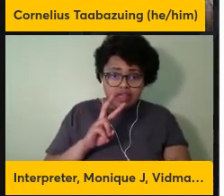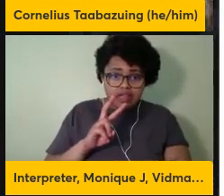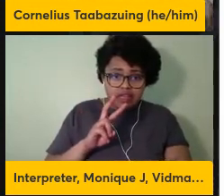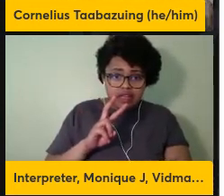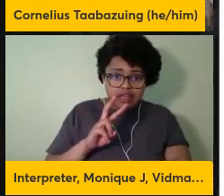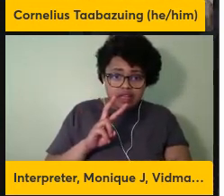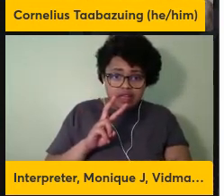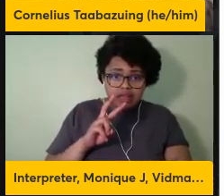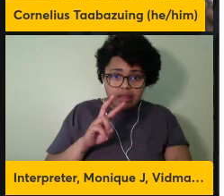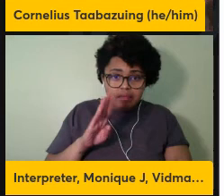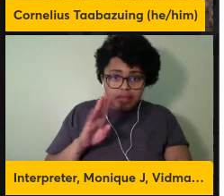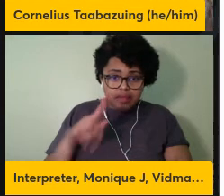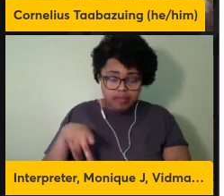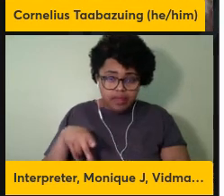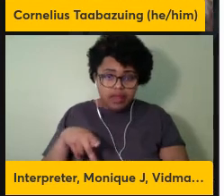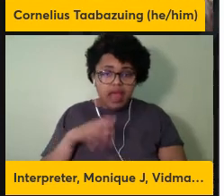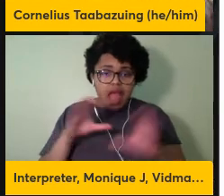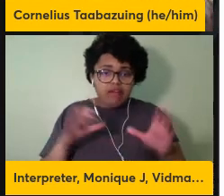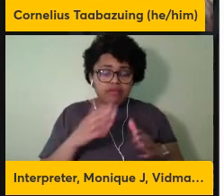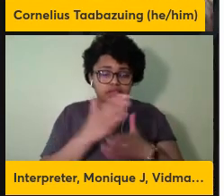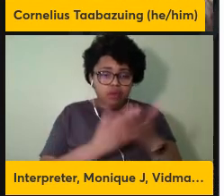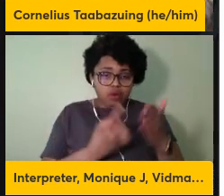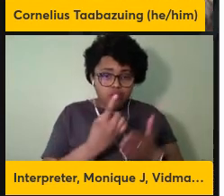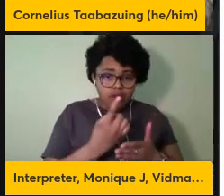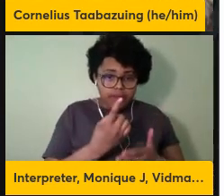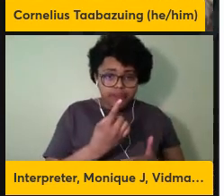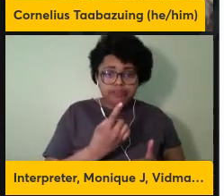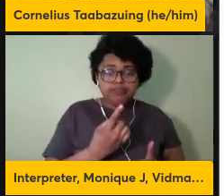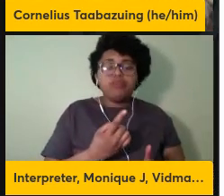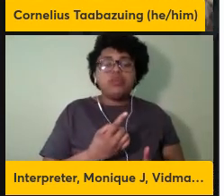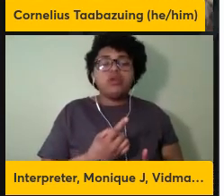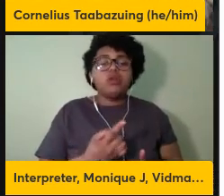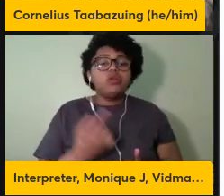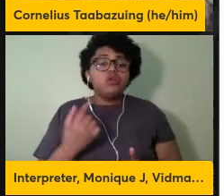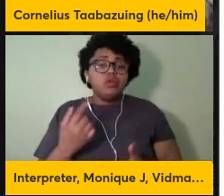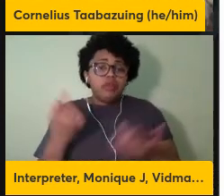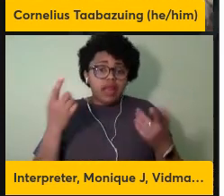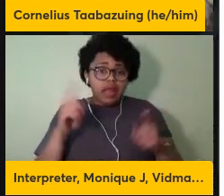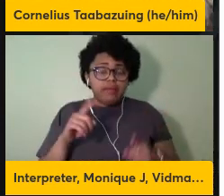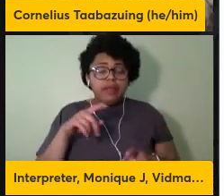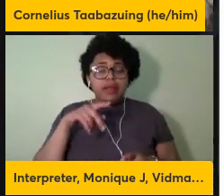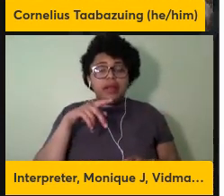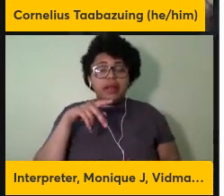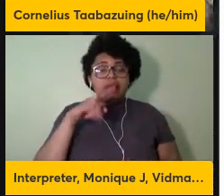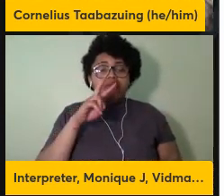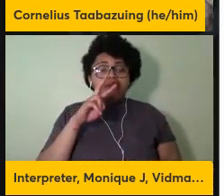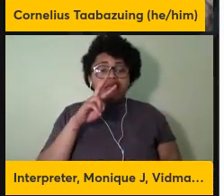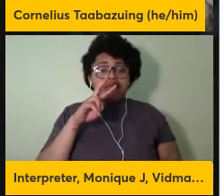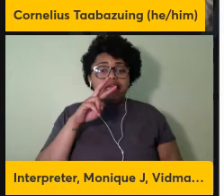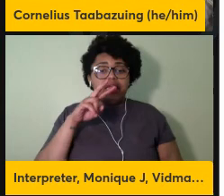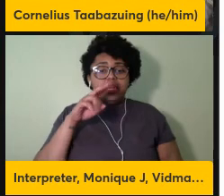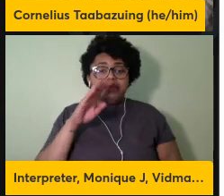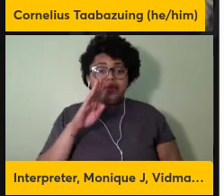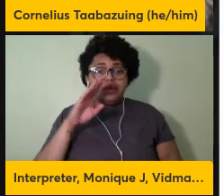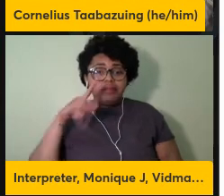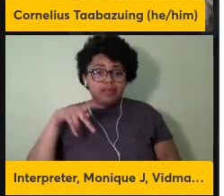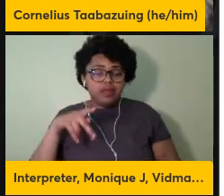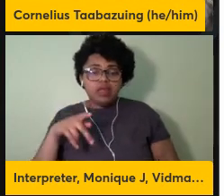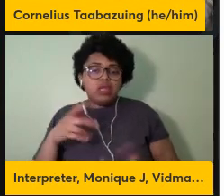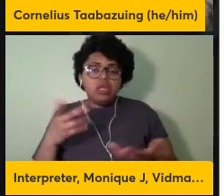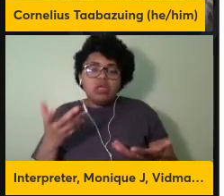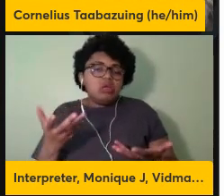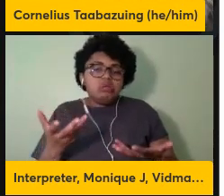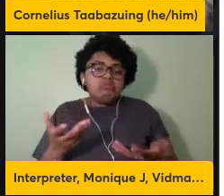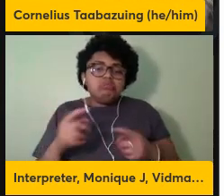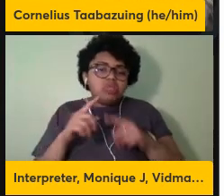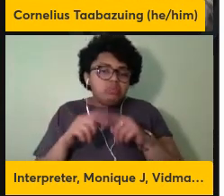So pyroptosis, VBP-mediated pyroptosis is absolutely dependent on caspase-1. So if you don't have caspase-1 present,